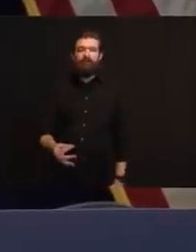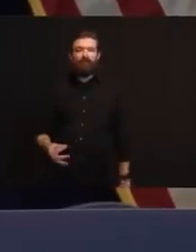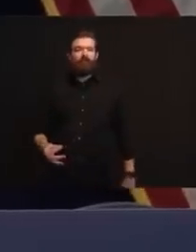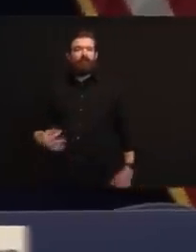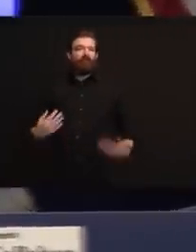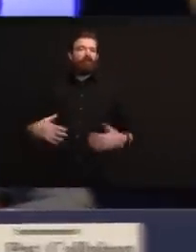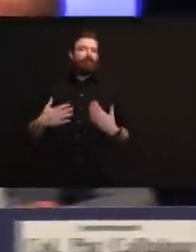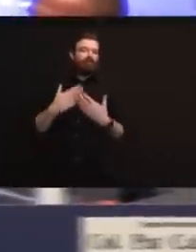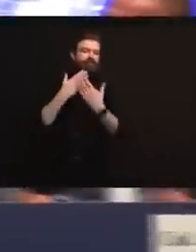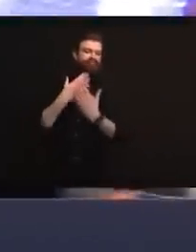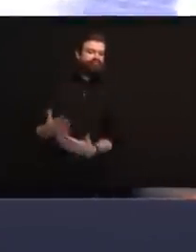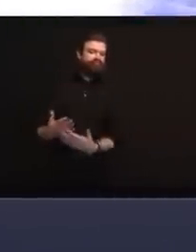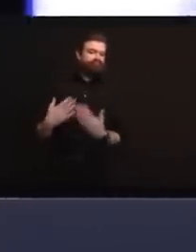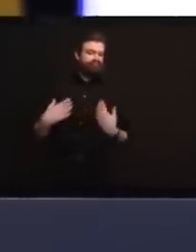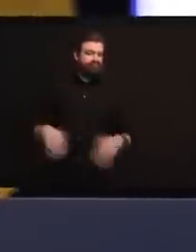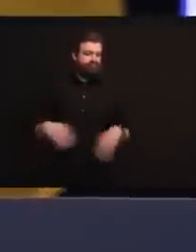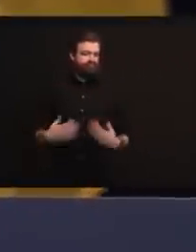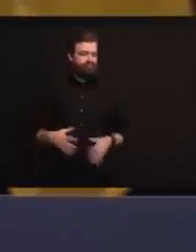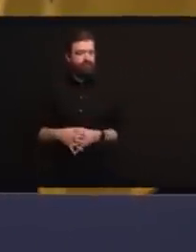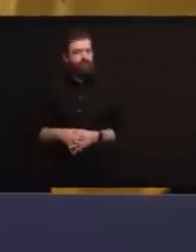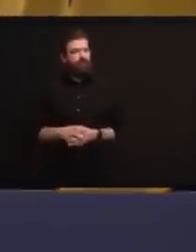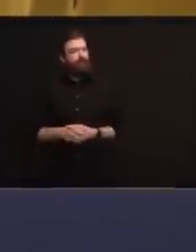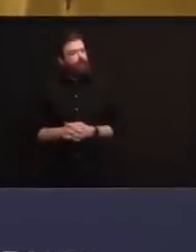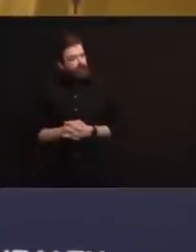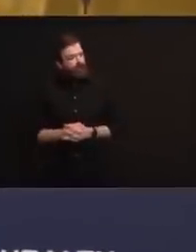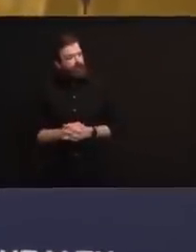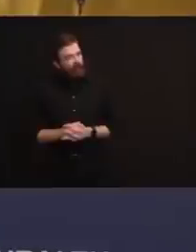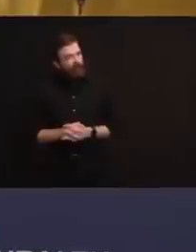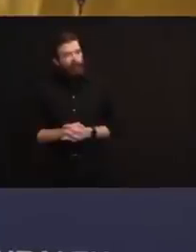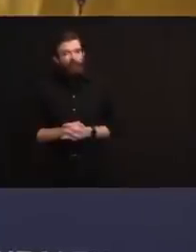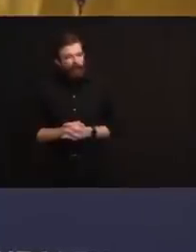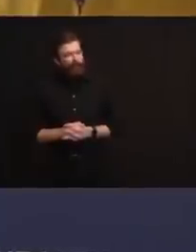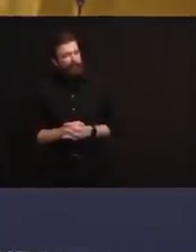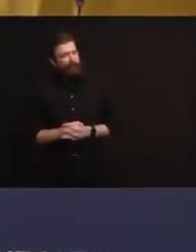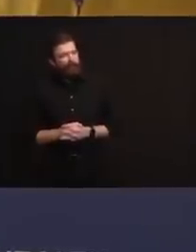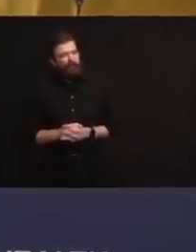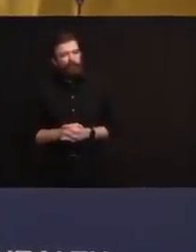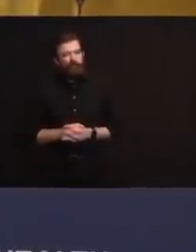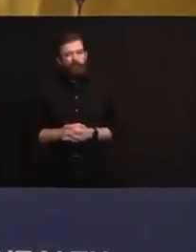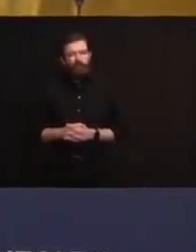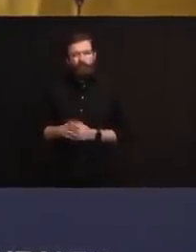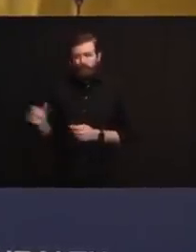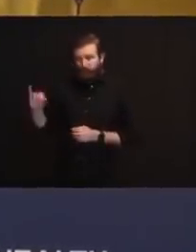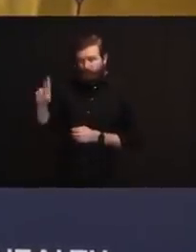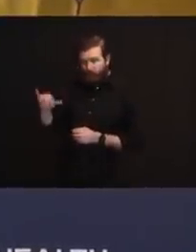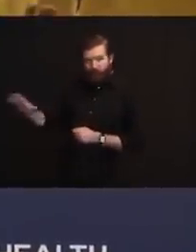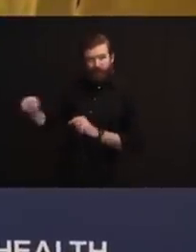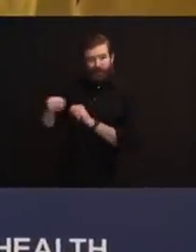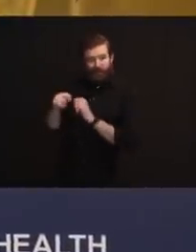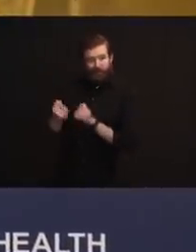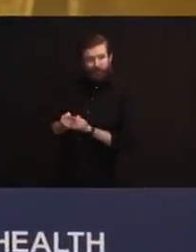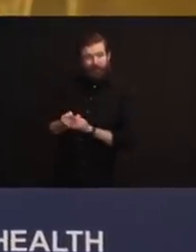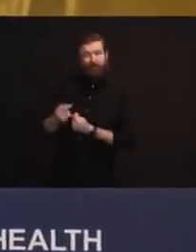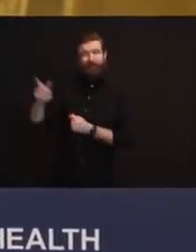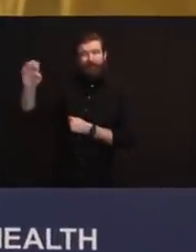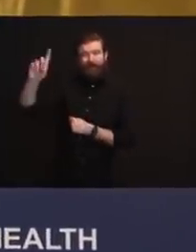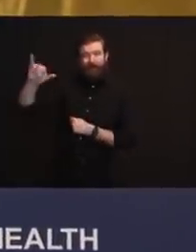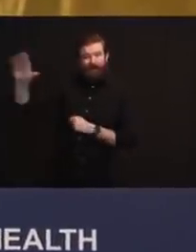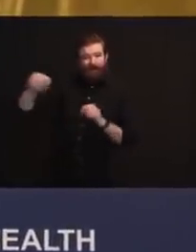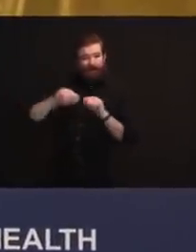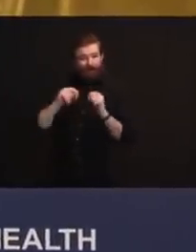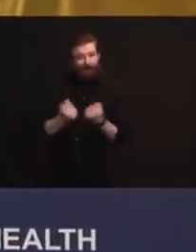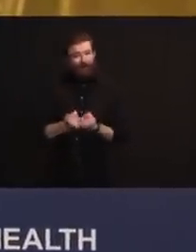tell you, everything from Judy and Eddie's team and their colleagues to you and yours and all the other organizations you